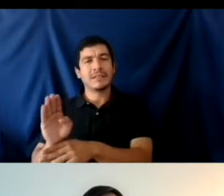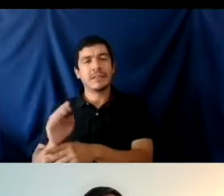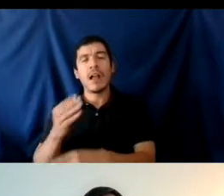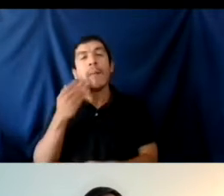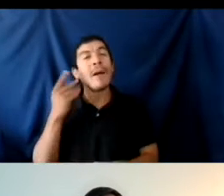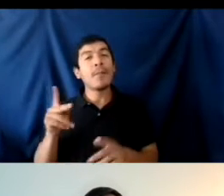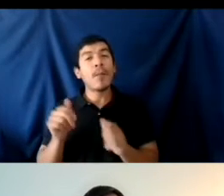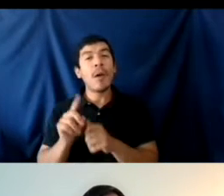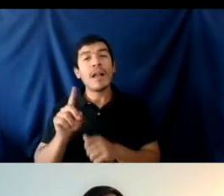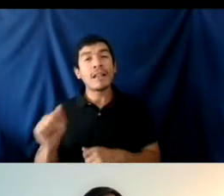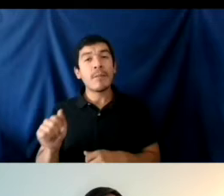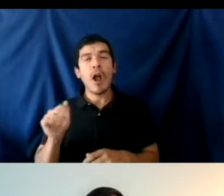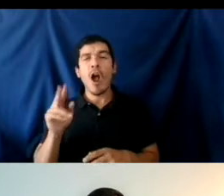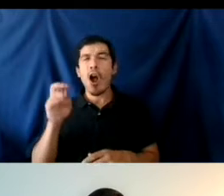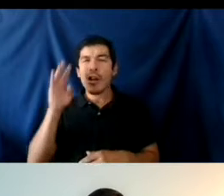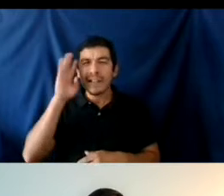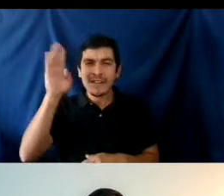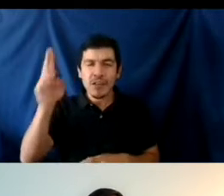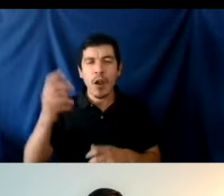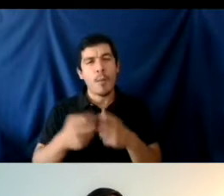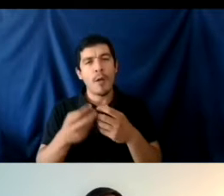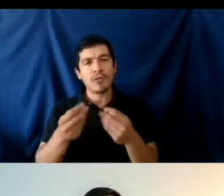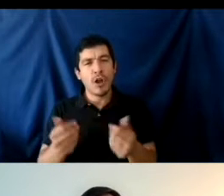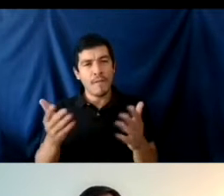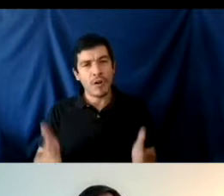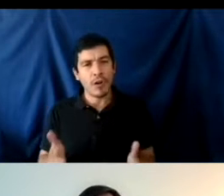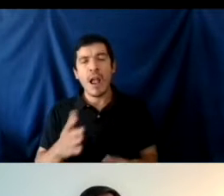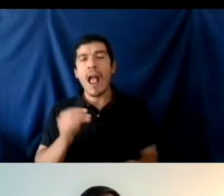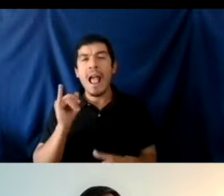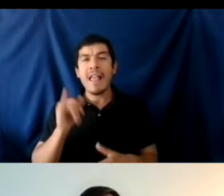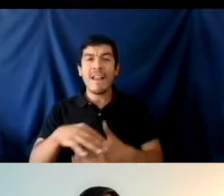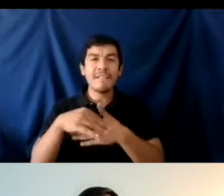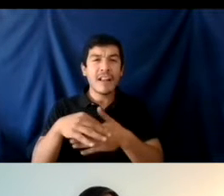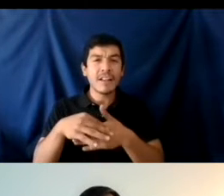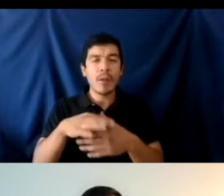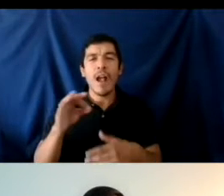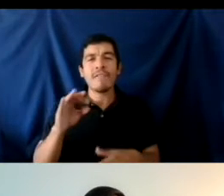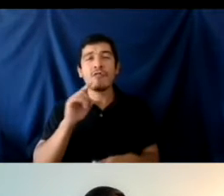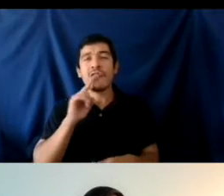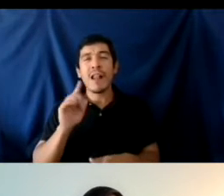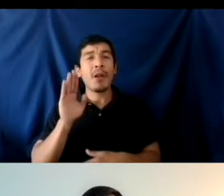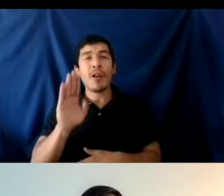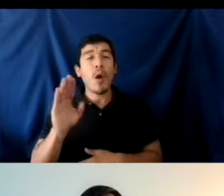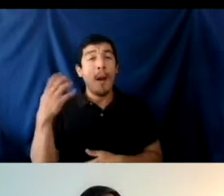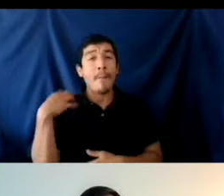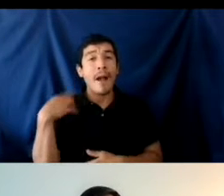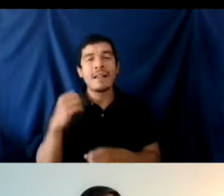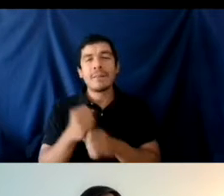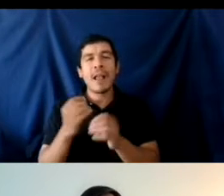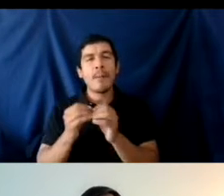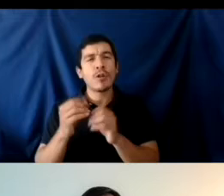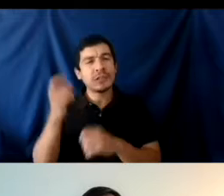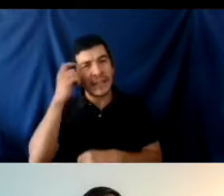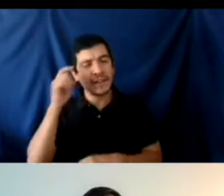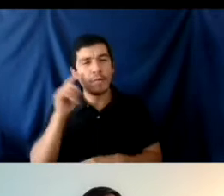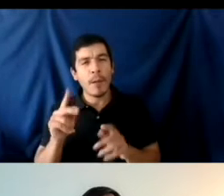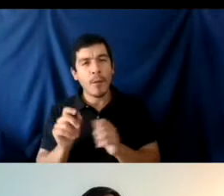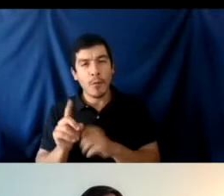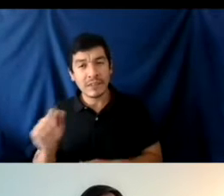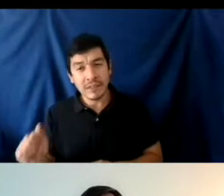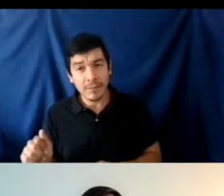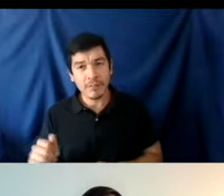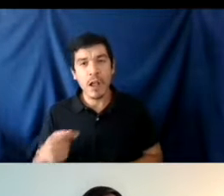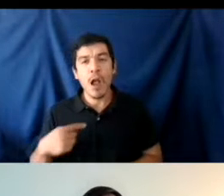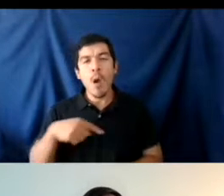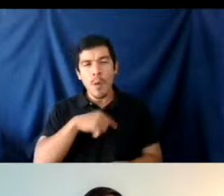people with disabilities are innovative problem solvers. And the flexibility of being your own boss just might make more sense for people. We can